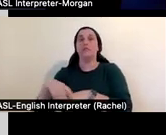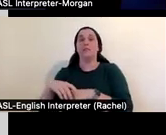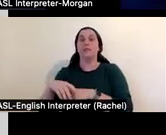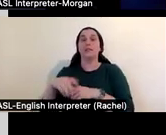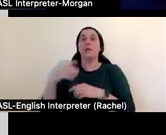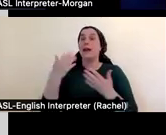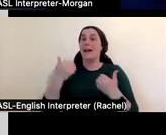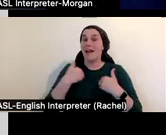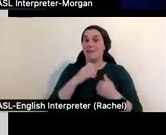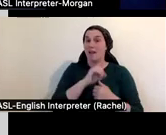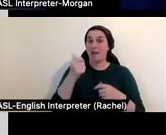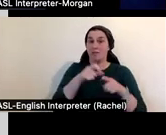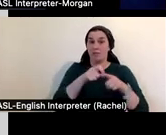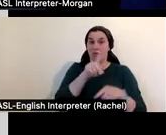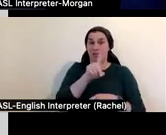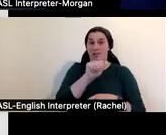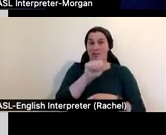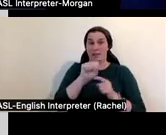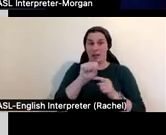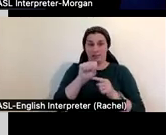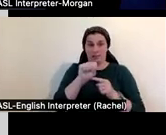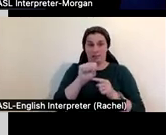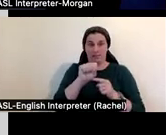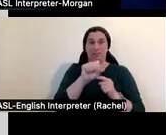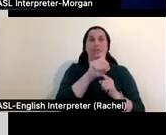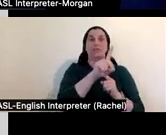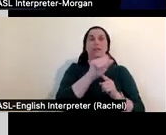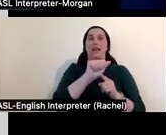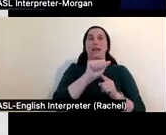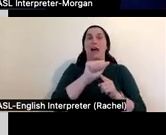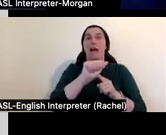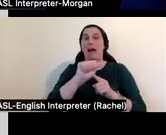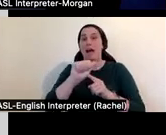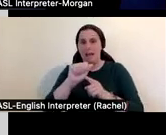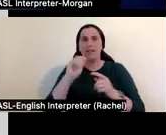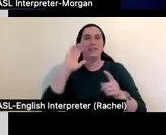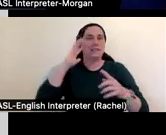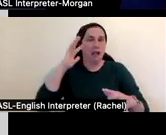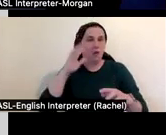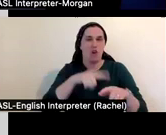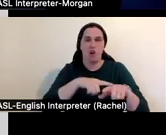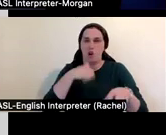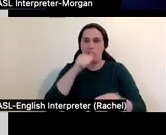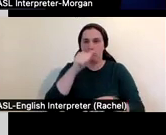Kind, the child, das Kind. Yeah. So it's like longer, not just like short ones. Yeah.